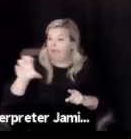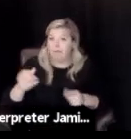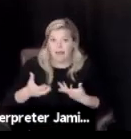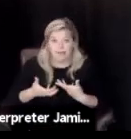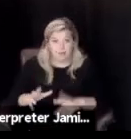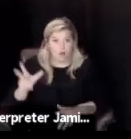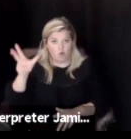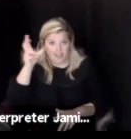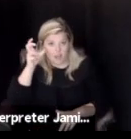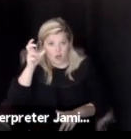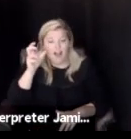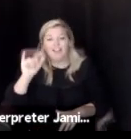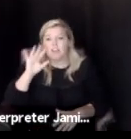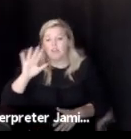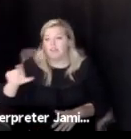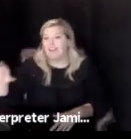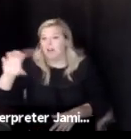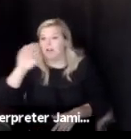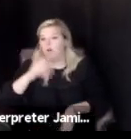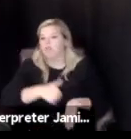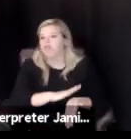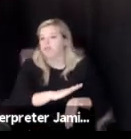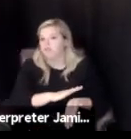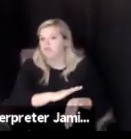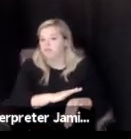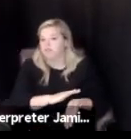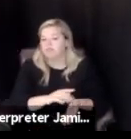bound to be so passionate about your issue because they're going to say,